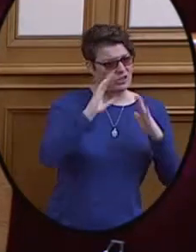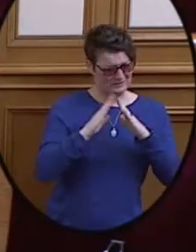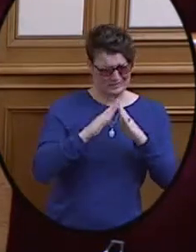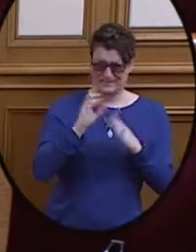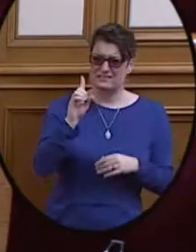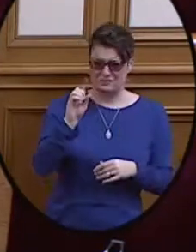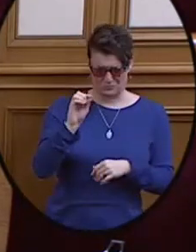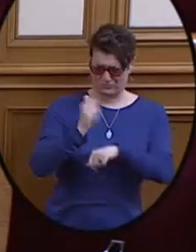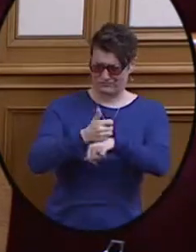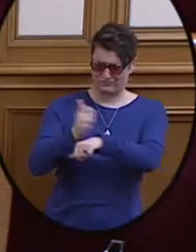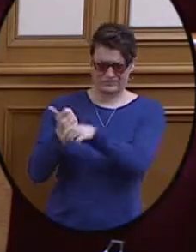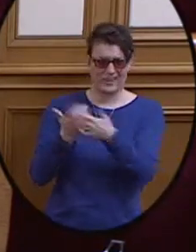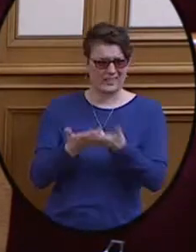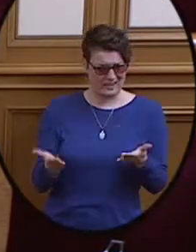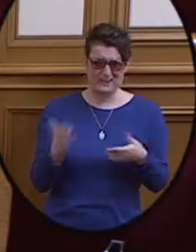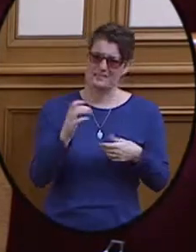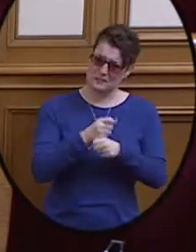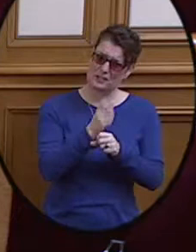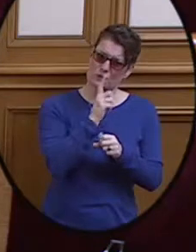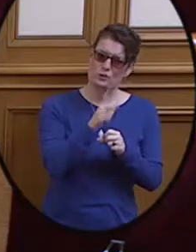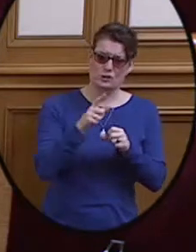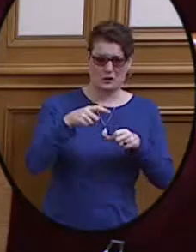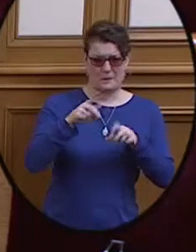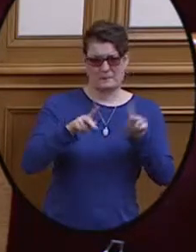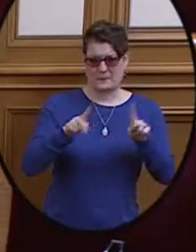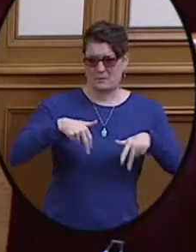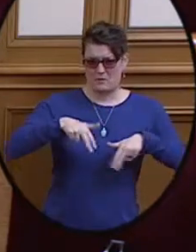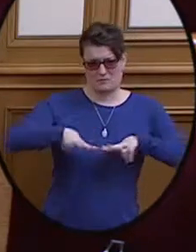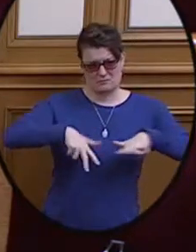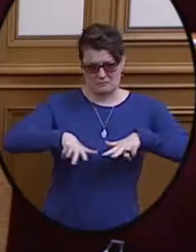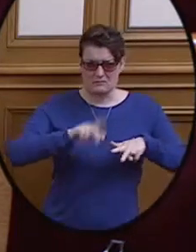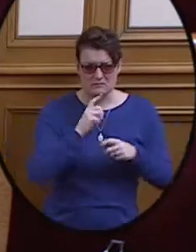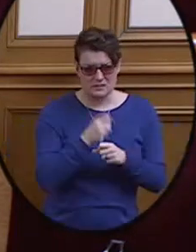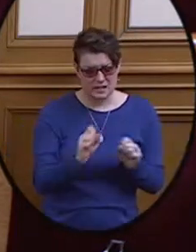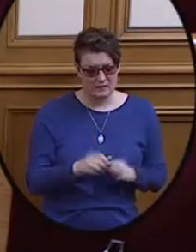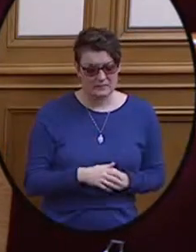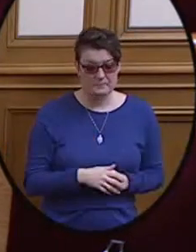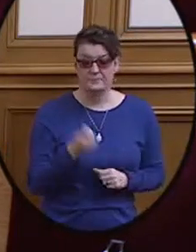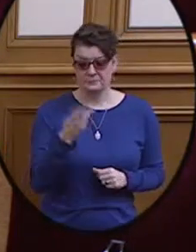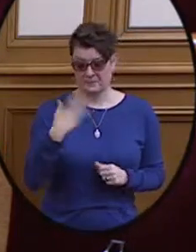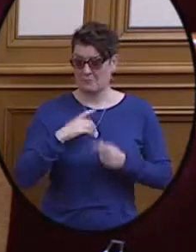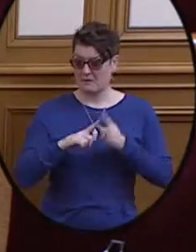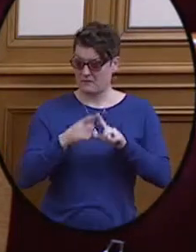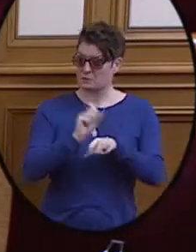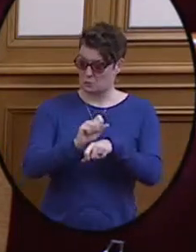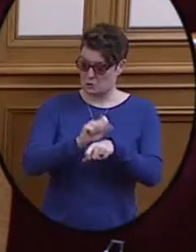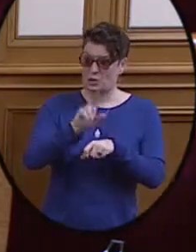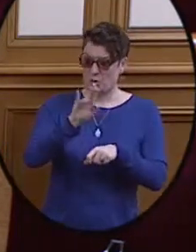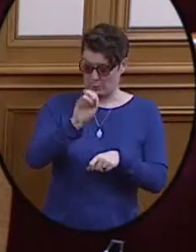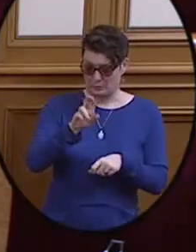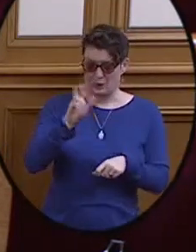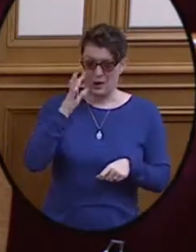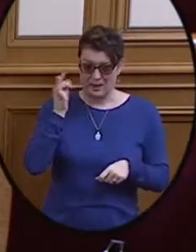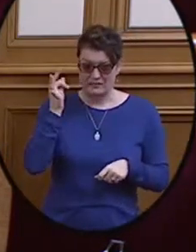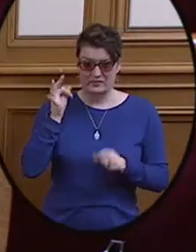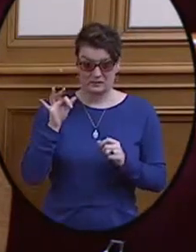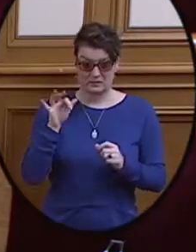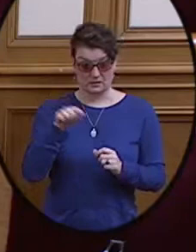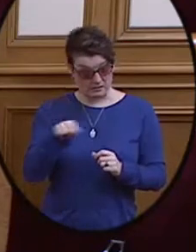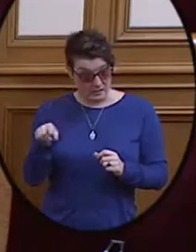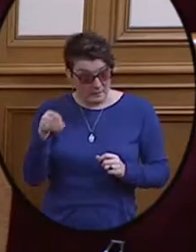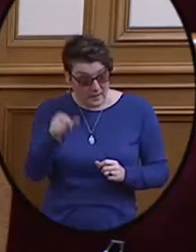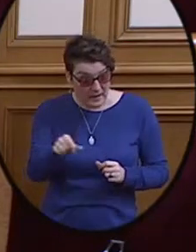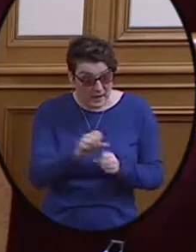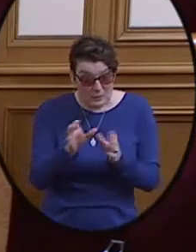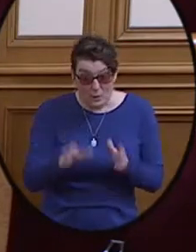measures to make sure that the pedestrians are safe. I would also like to point out that I have had friends that work for Uber and Lyft, and that Uber and Lyft does not pay its employees a livable